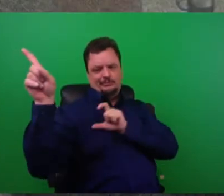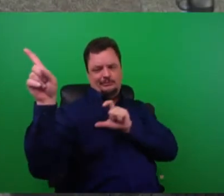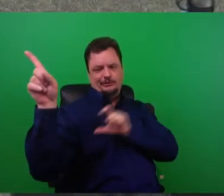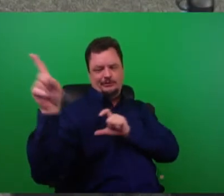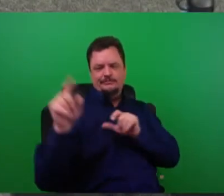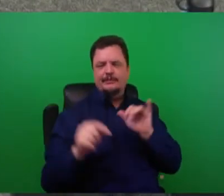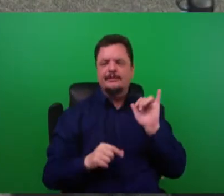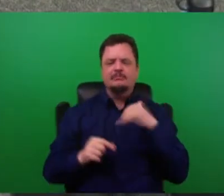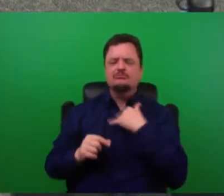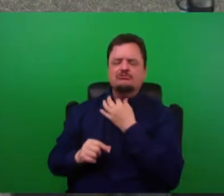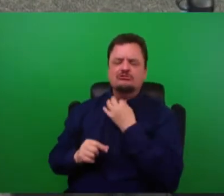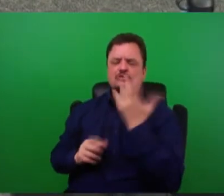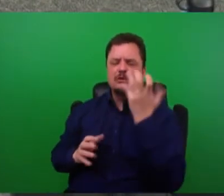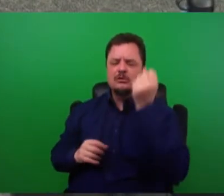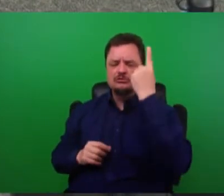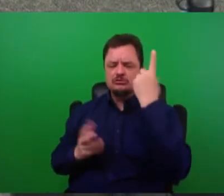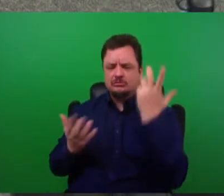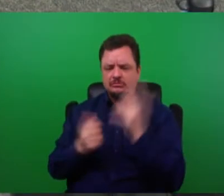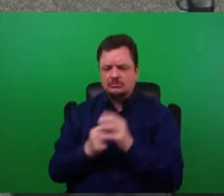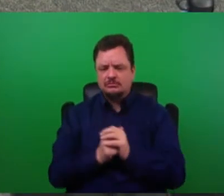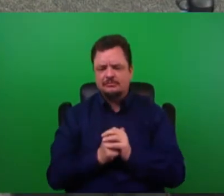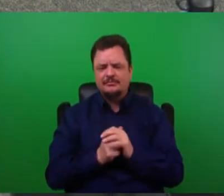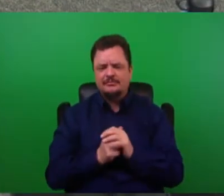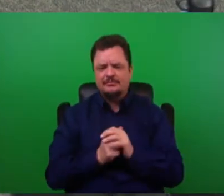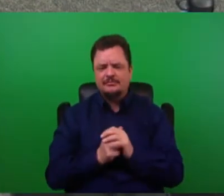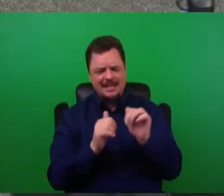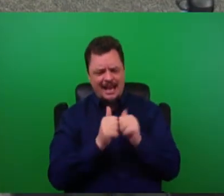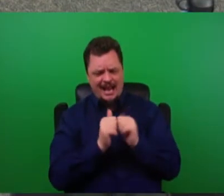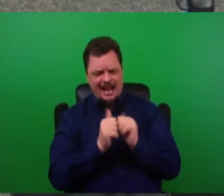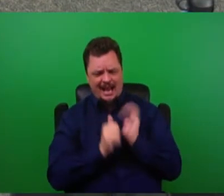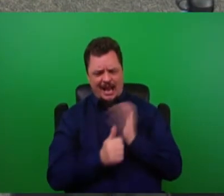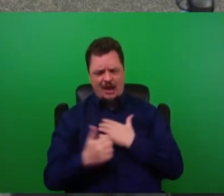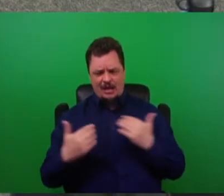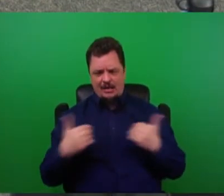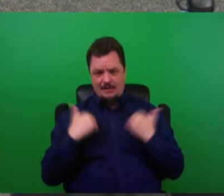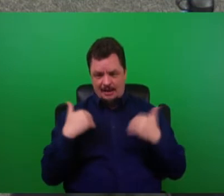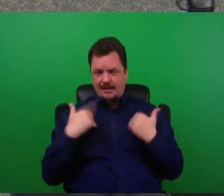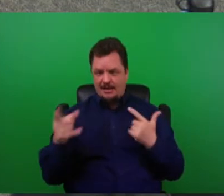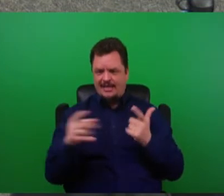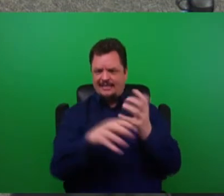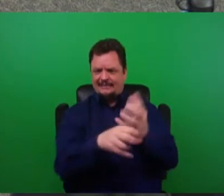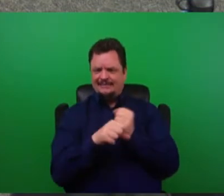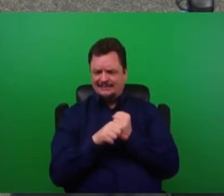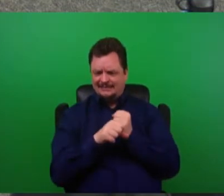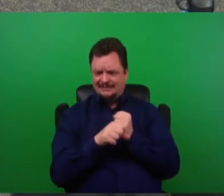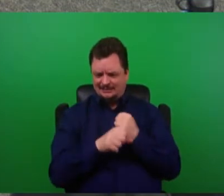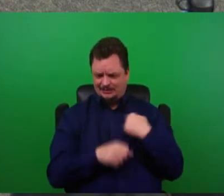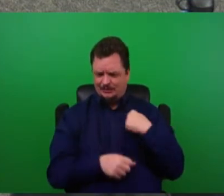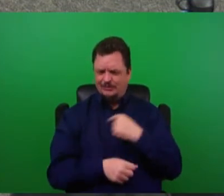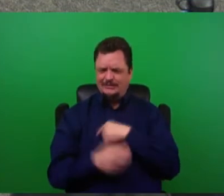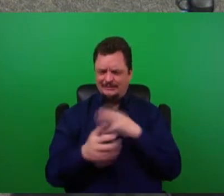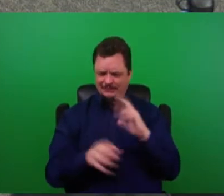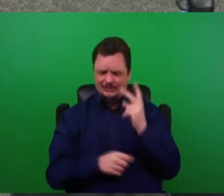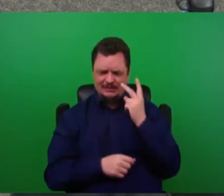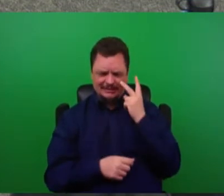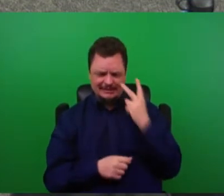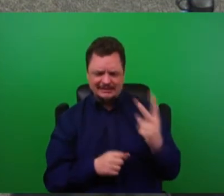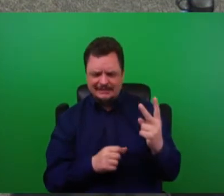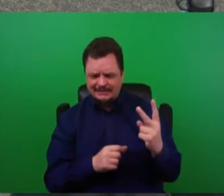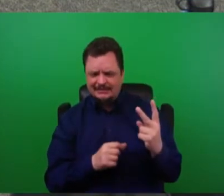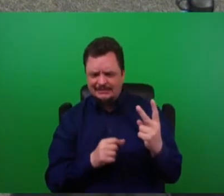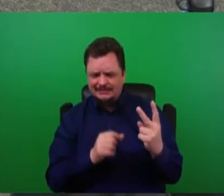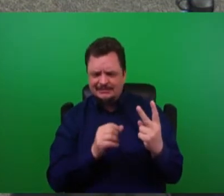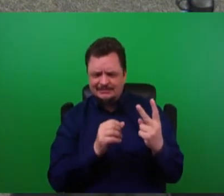how our youth are procuring it. You know what I mean? I think we've seen examples of that through... illicit